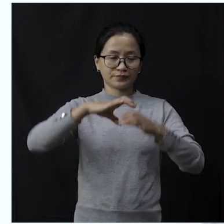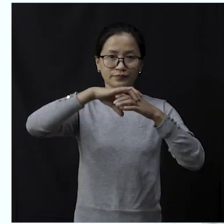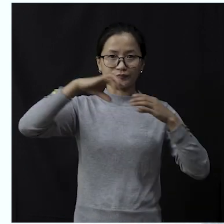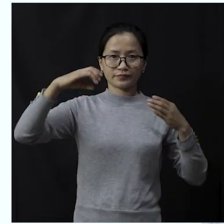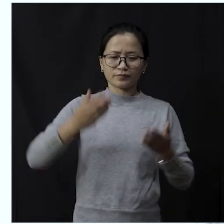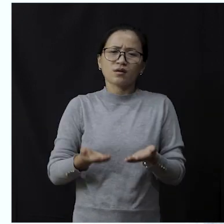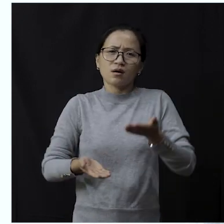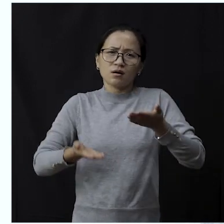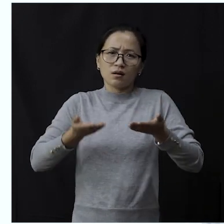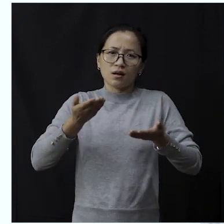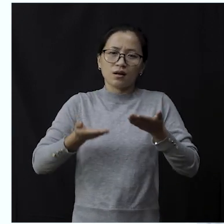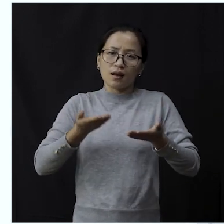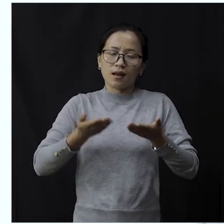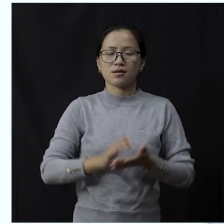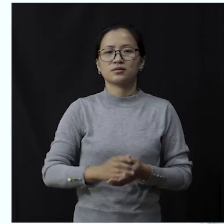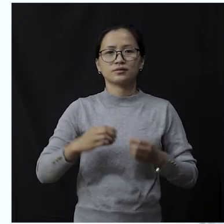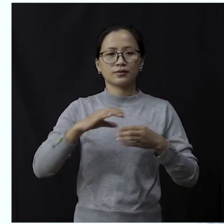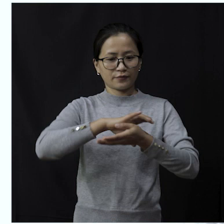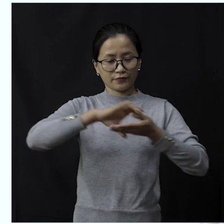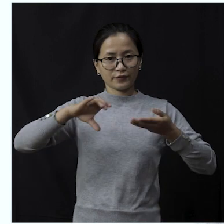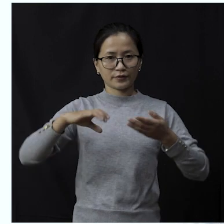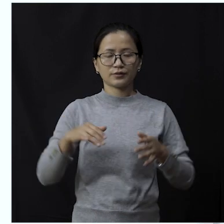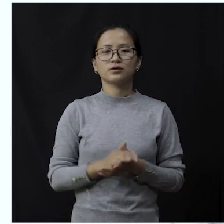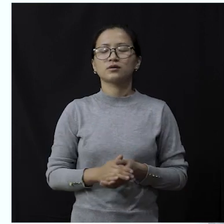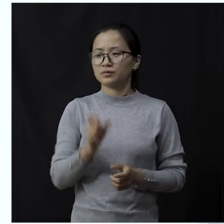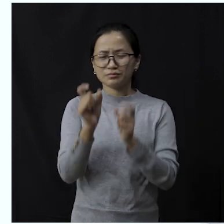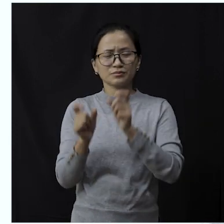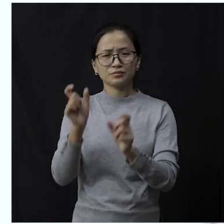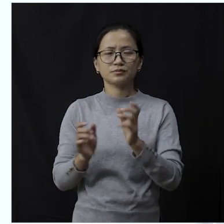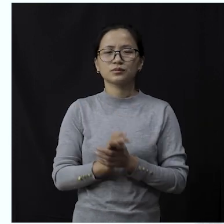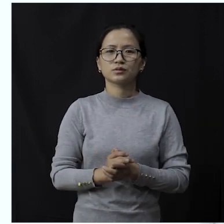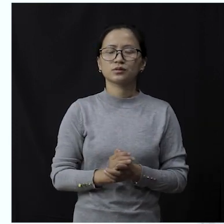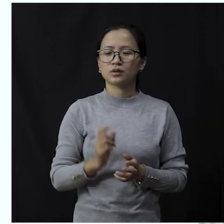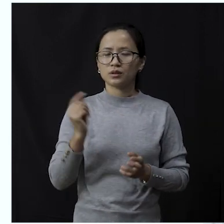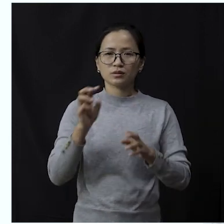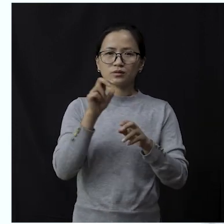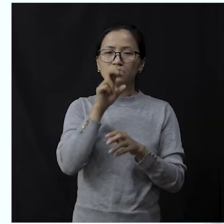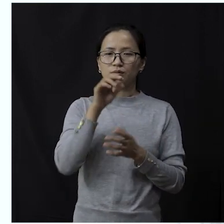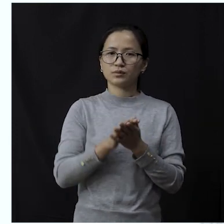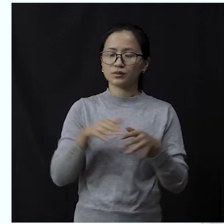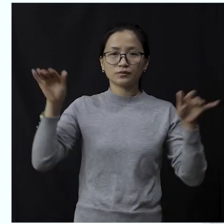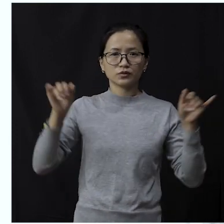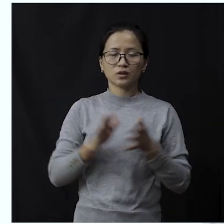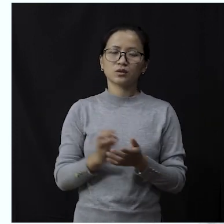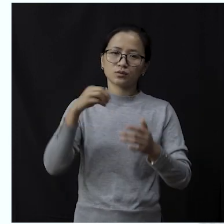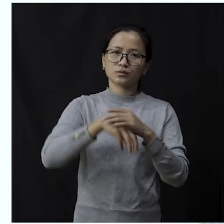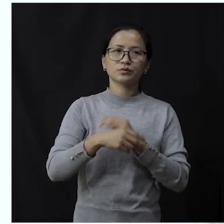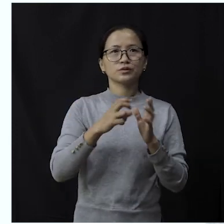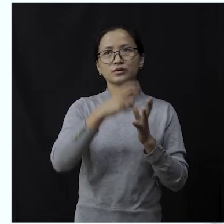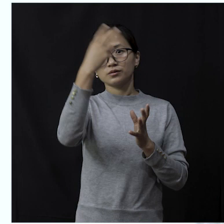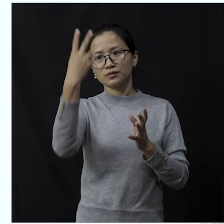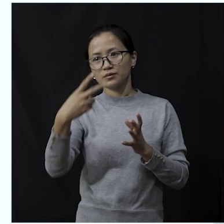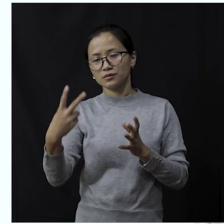it? He might want to have the feather, especially for our people. We use the hornbill to decorate or adorn ourselves to